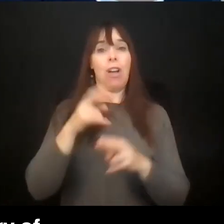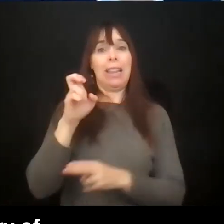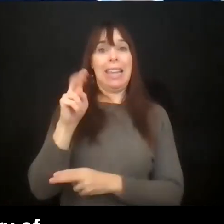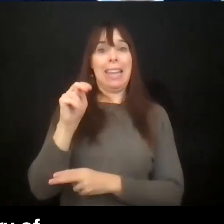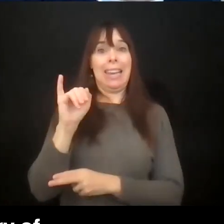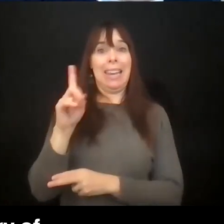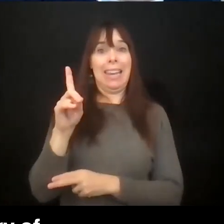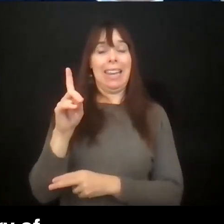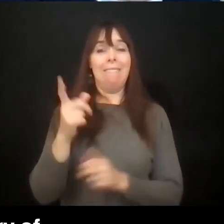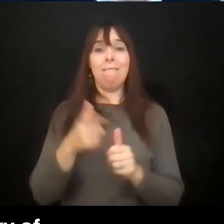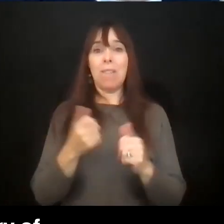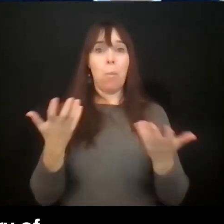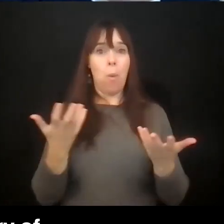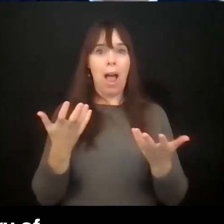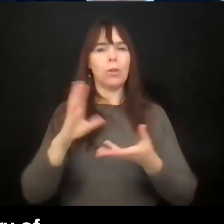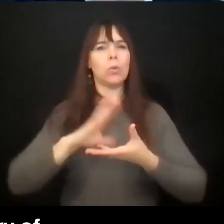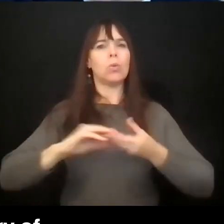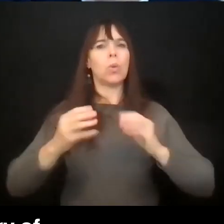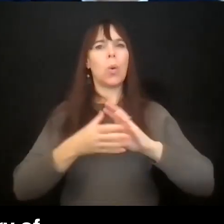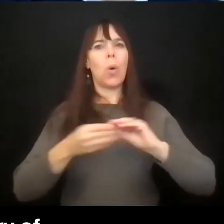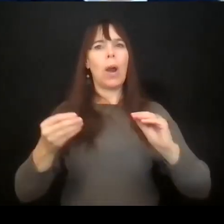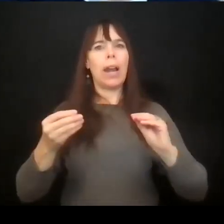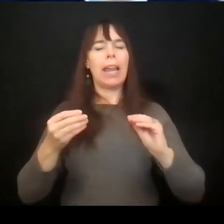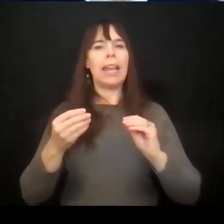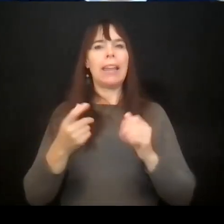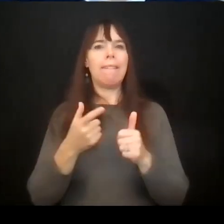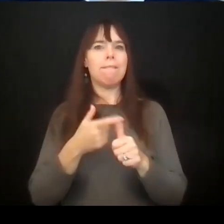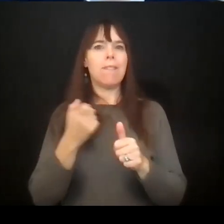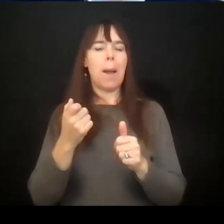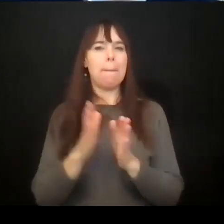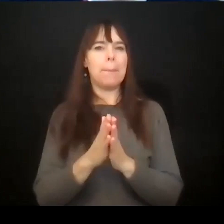from the story of